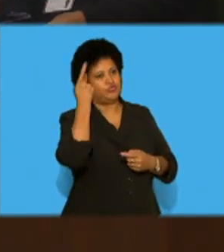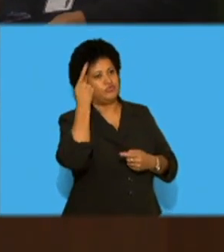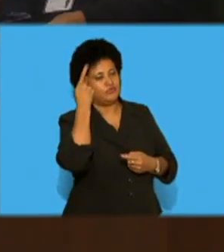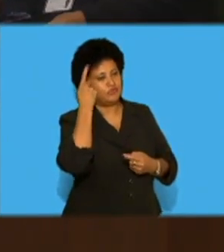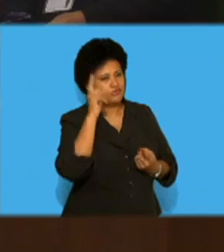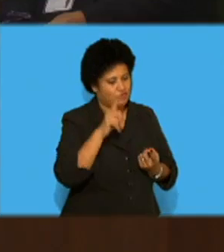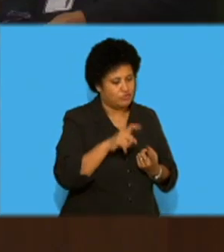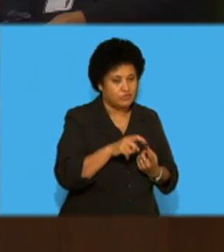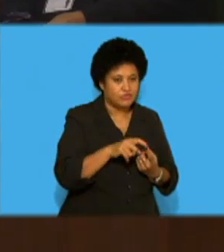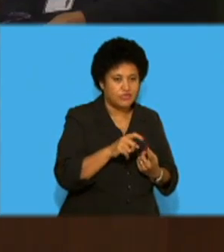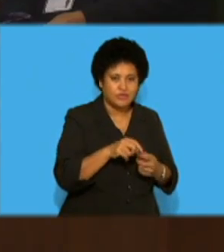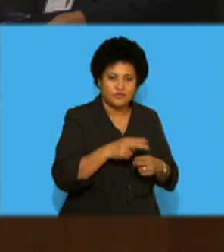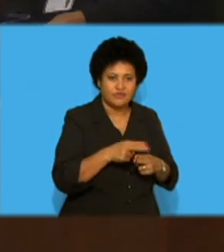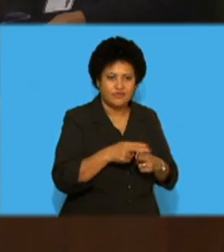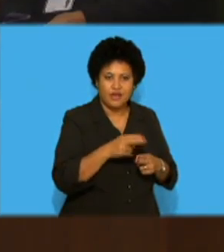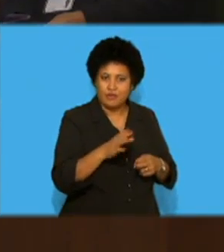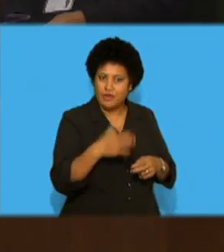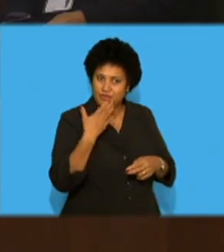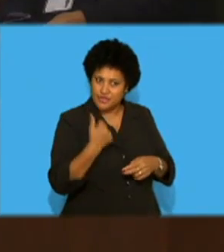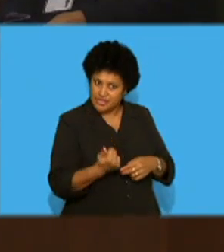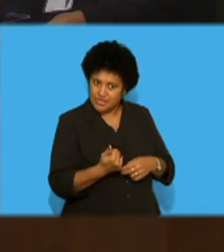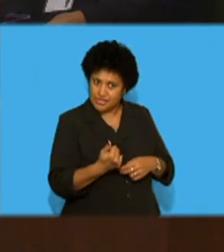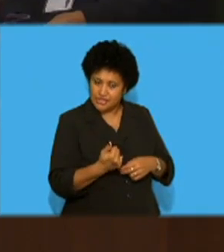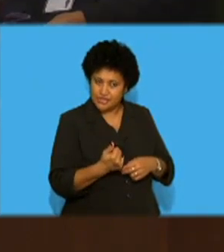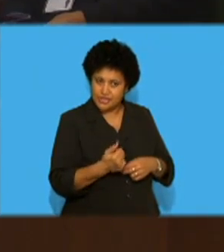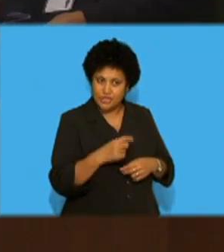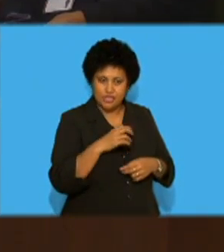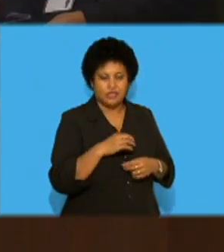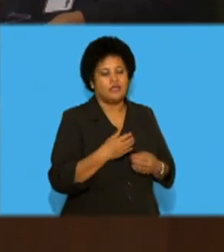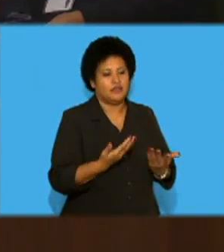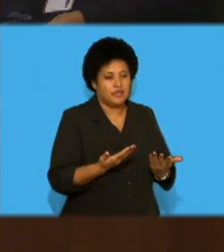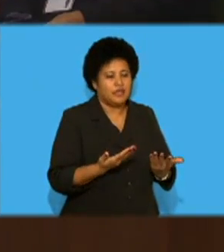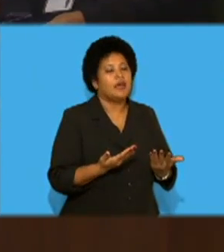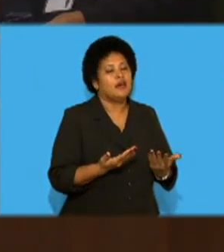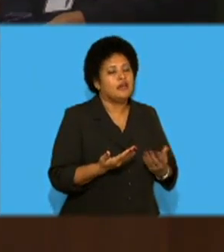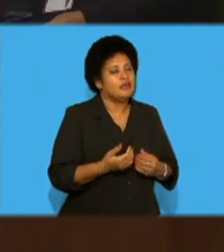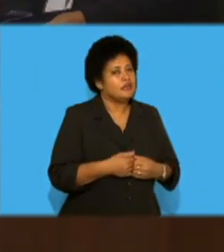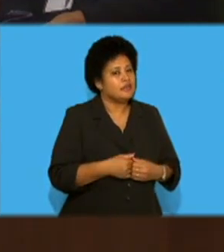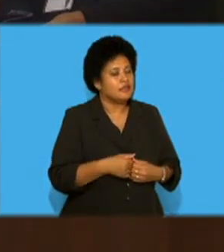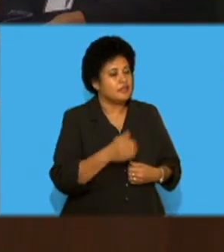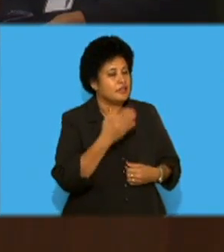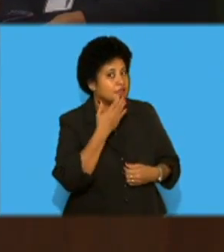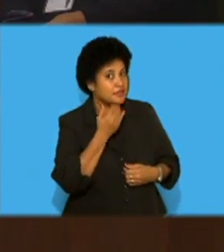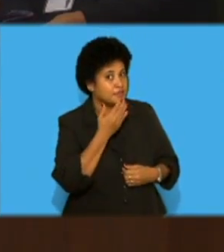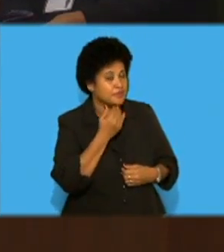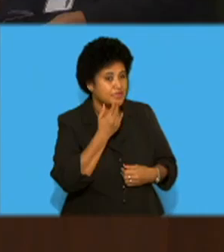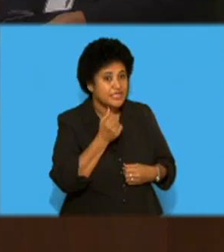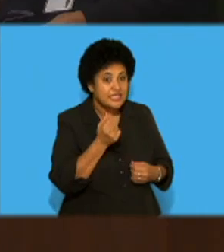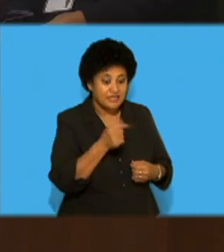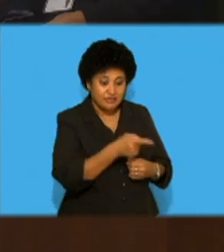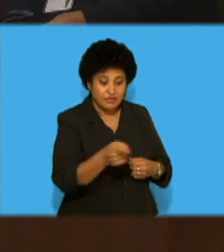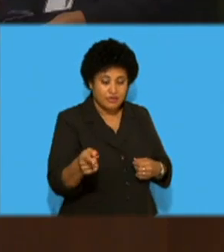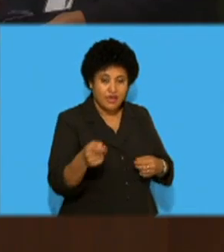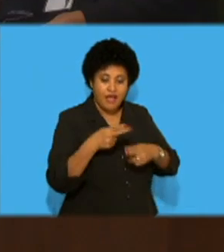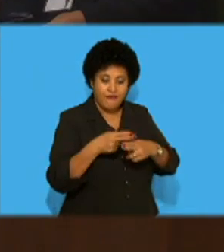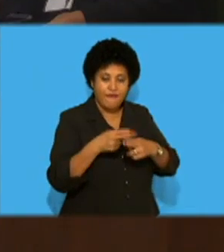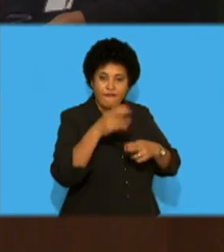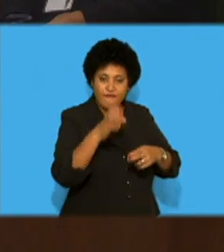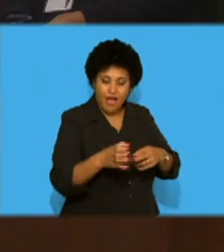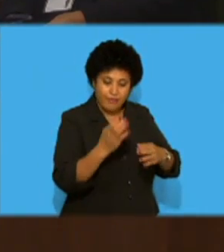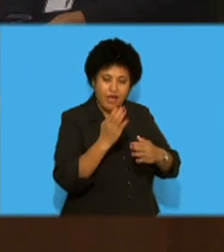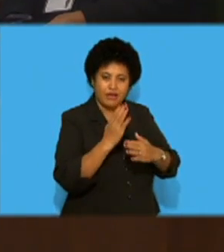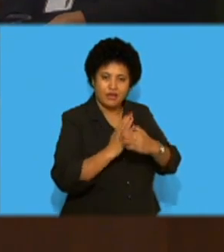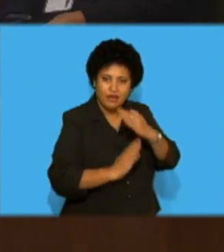advantage of their goodwill. Don't try and take advantage of their humble being, Madam